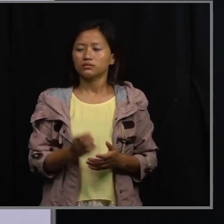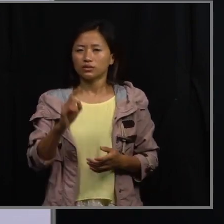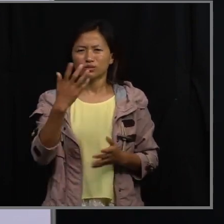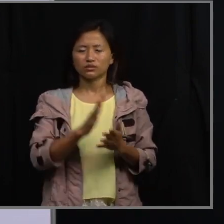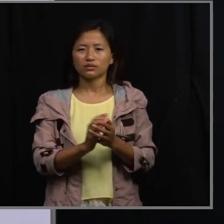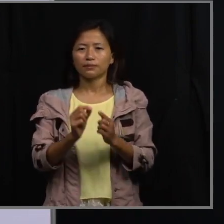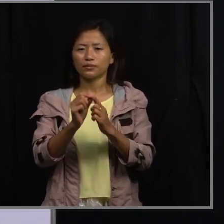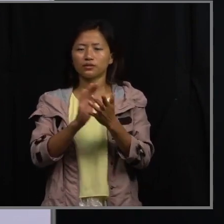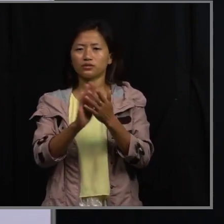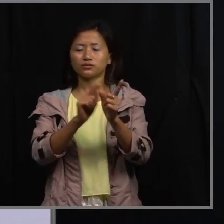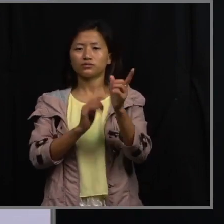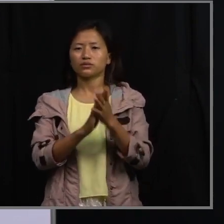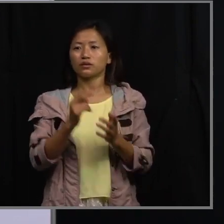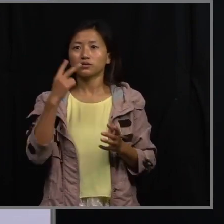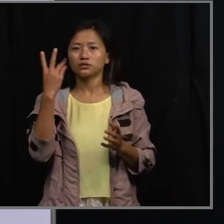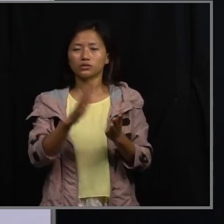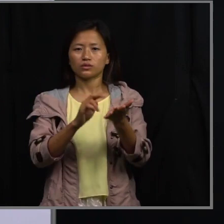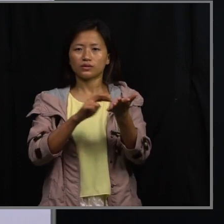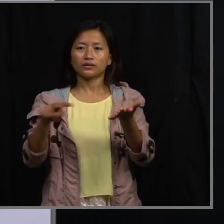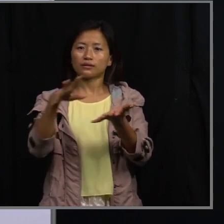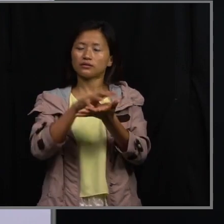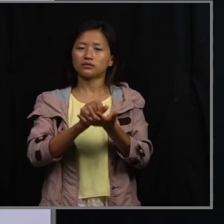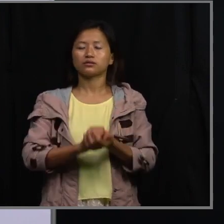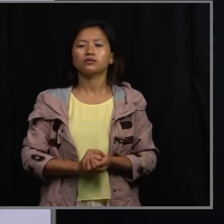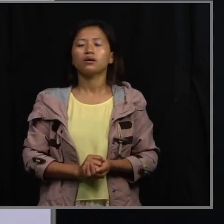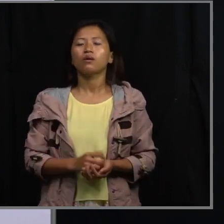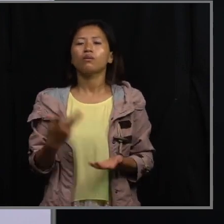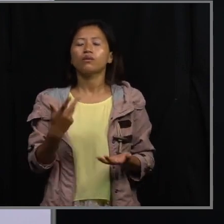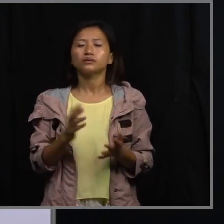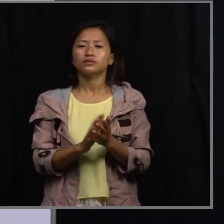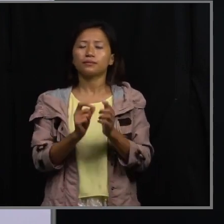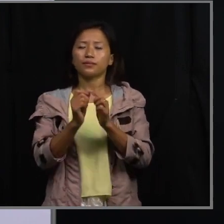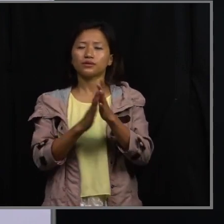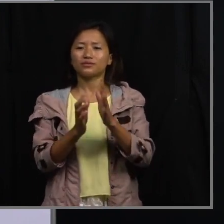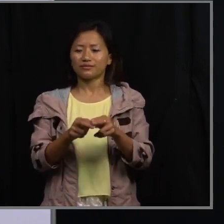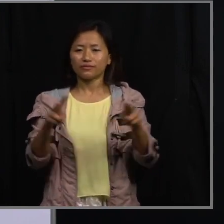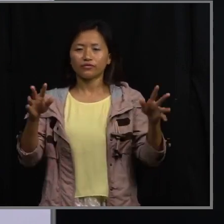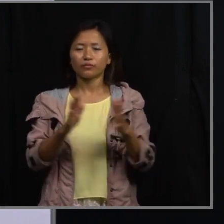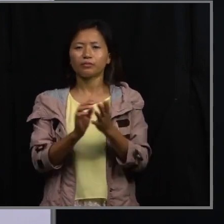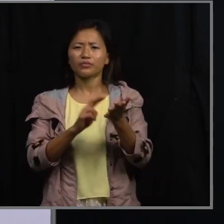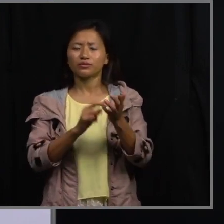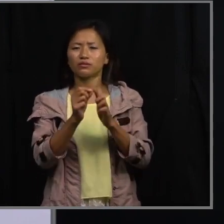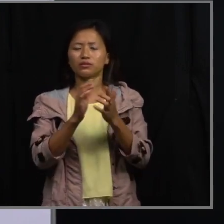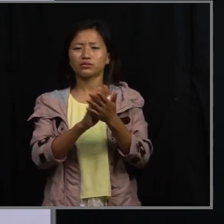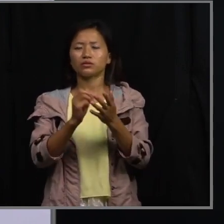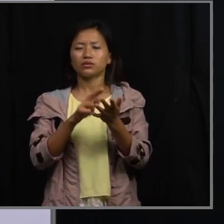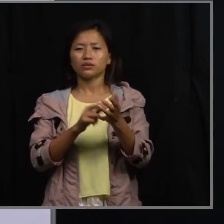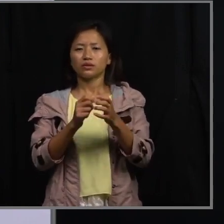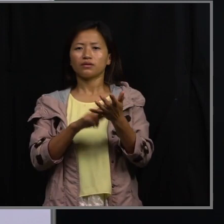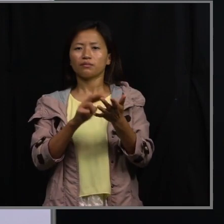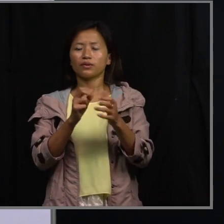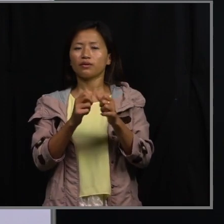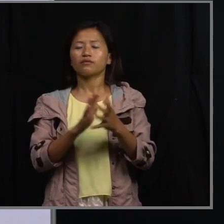only physics, we started explore nature, right? What is the principle, what is the logic behind any natural phenomena? But now